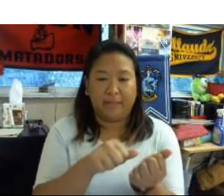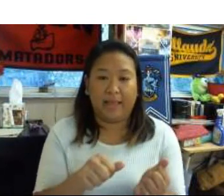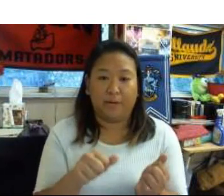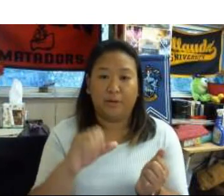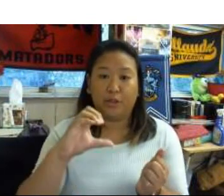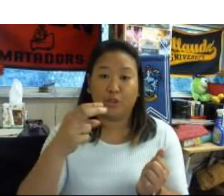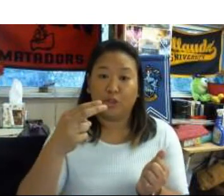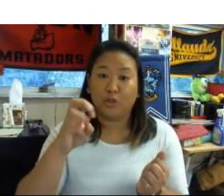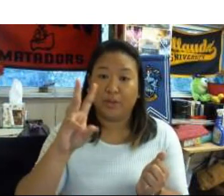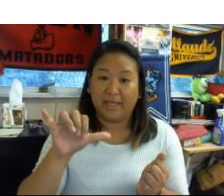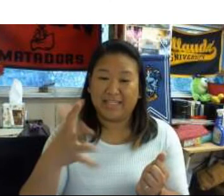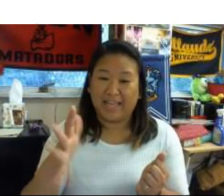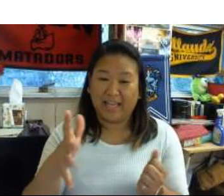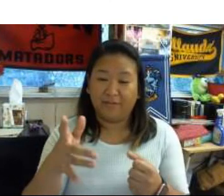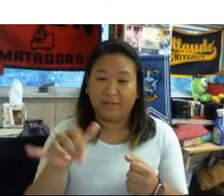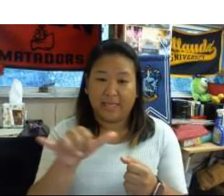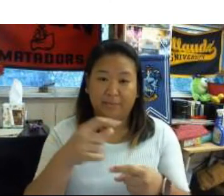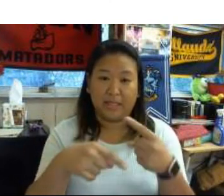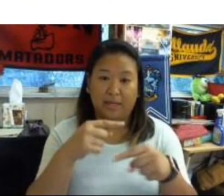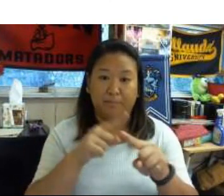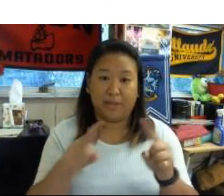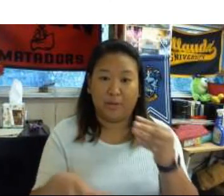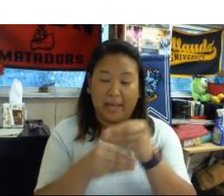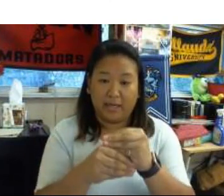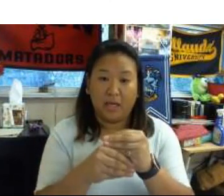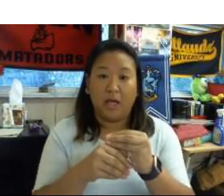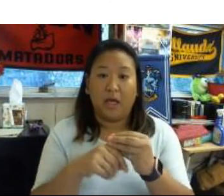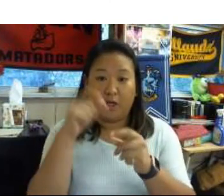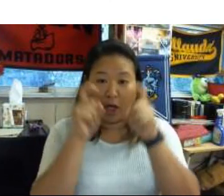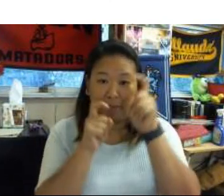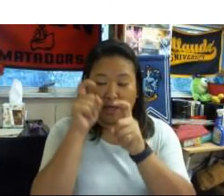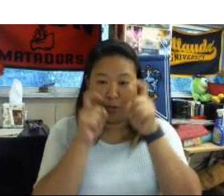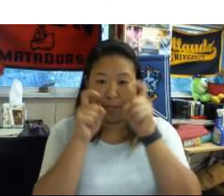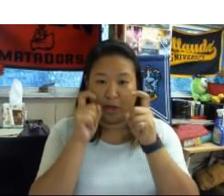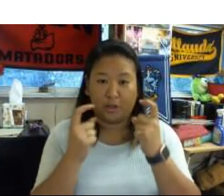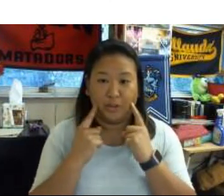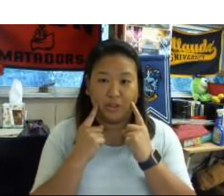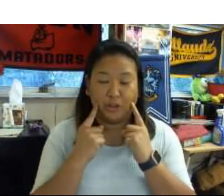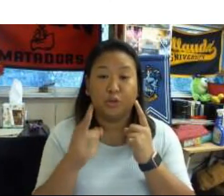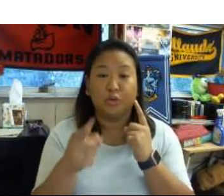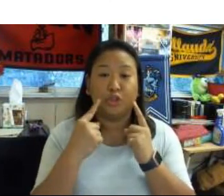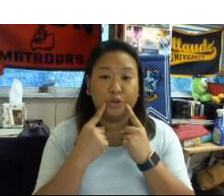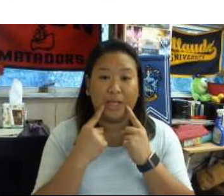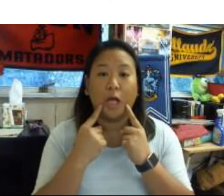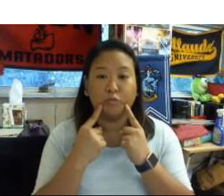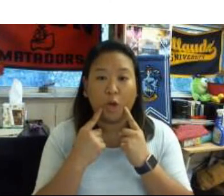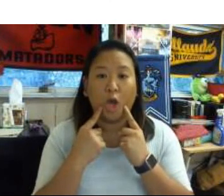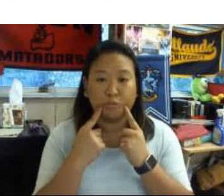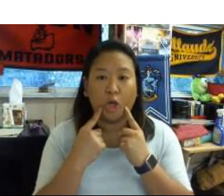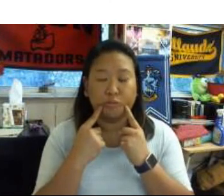Okay, now chewy is kind of the same sign, but you add a non-manual marker, which is you